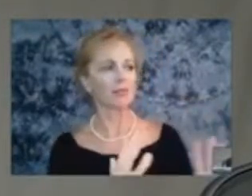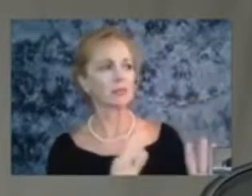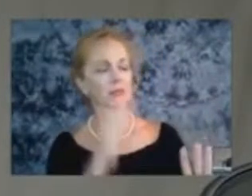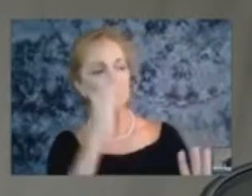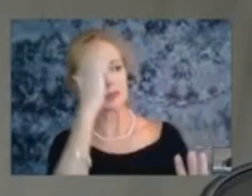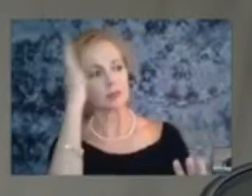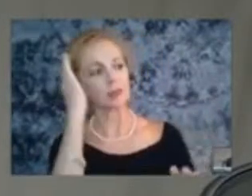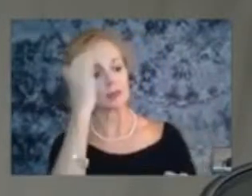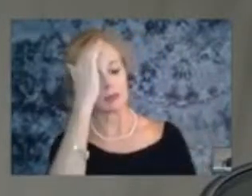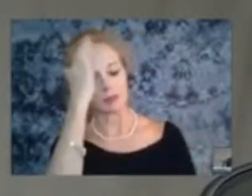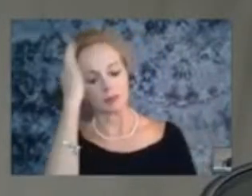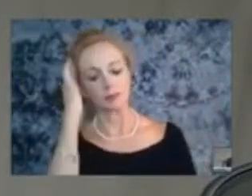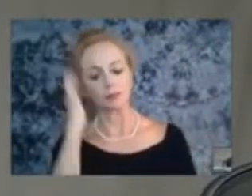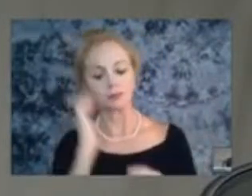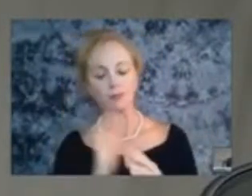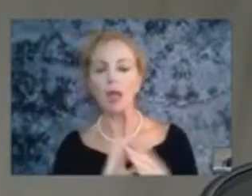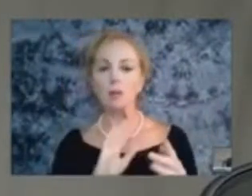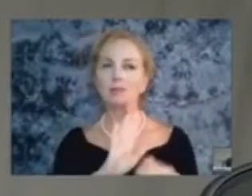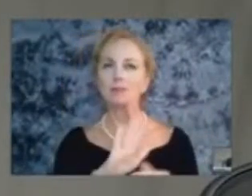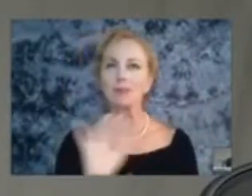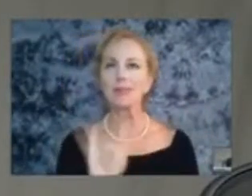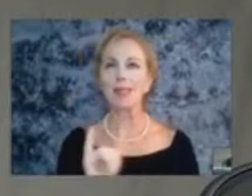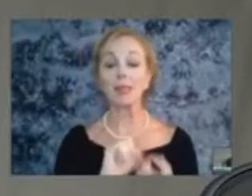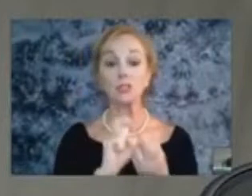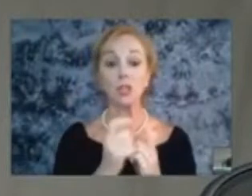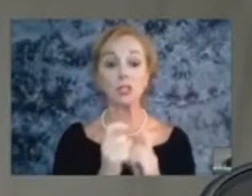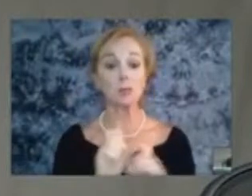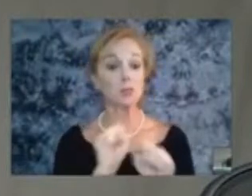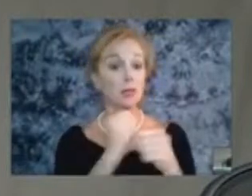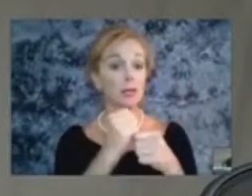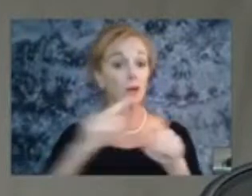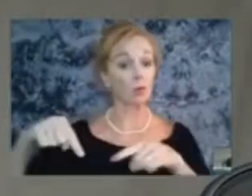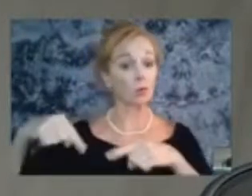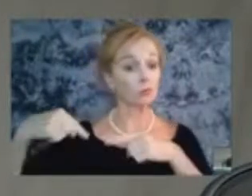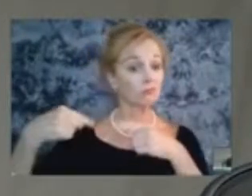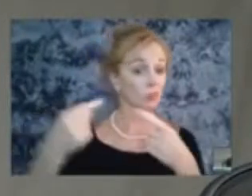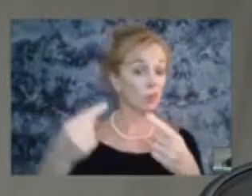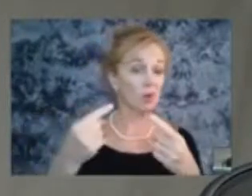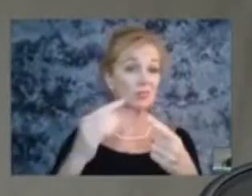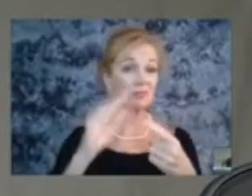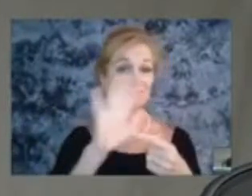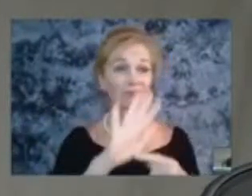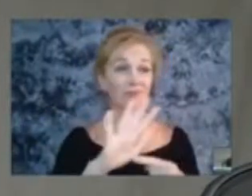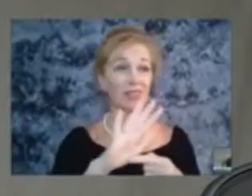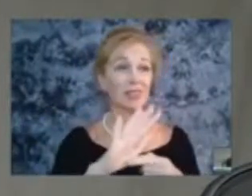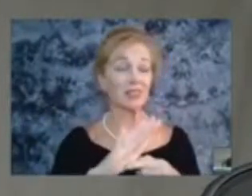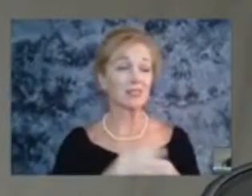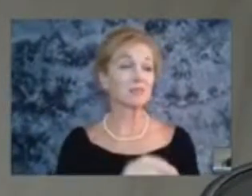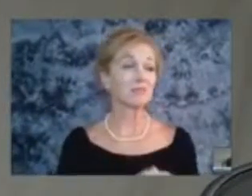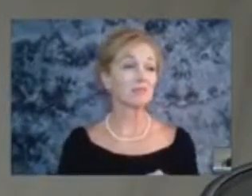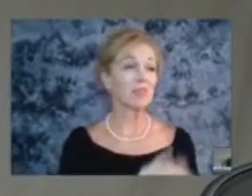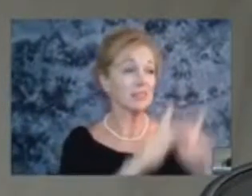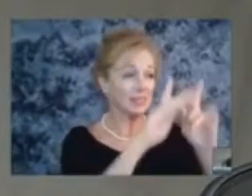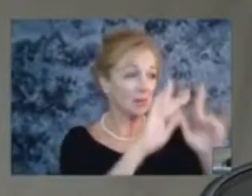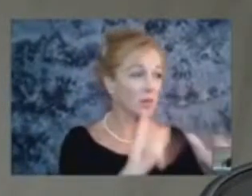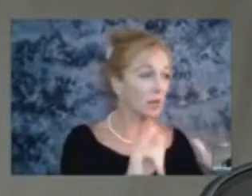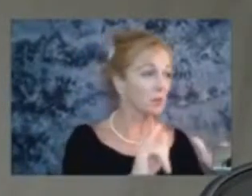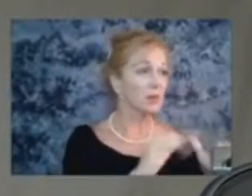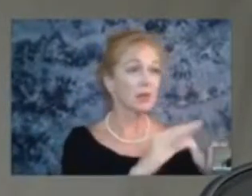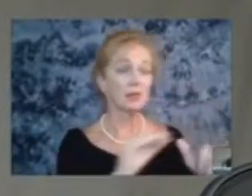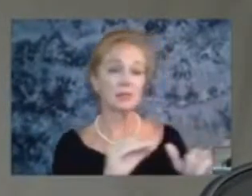The sort of the adjustments that you've been making across the board to synchronous and asynchronous screen